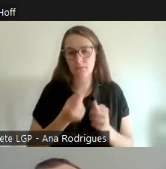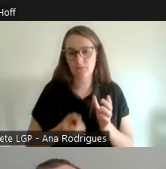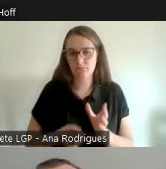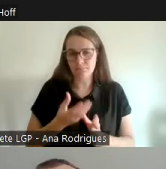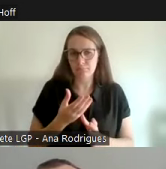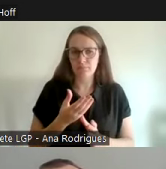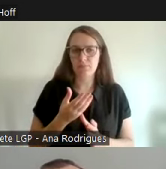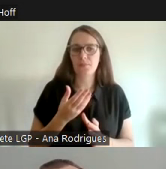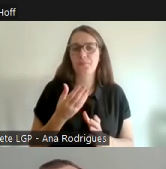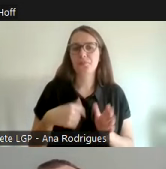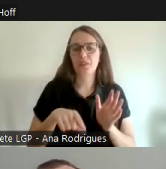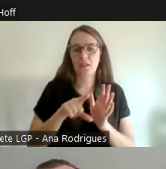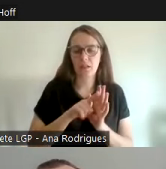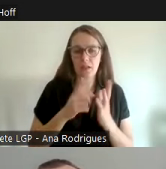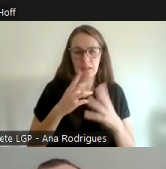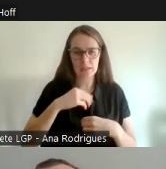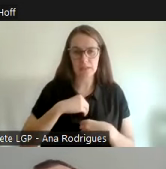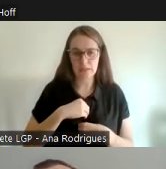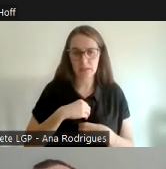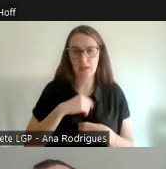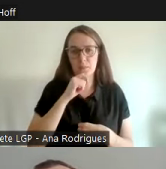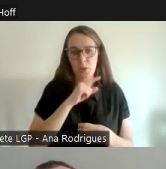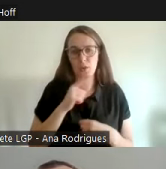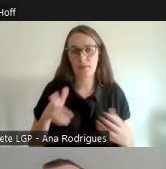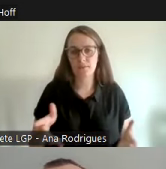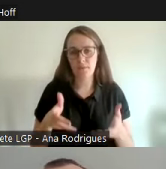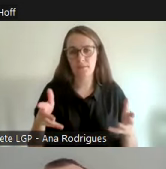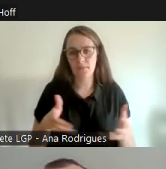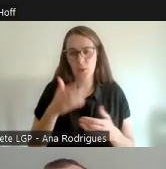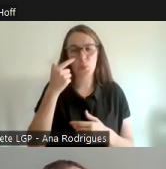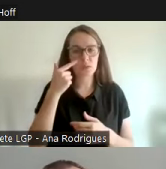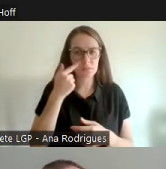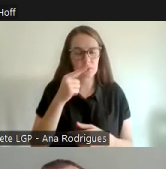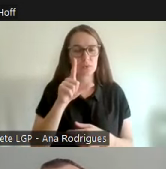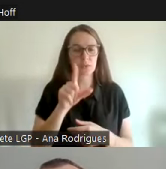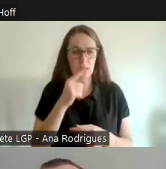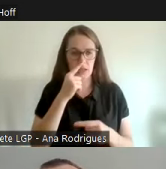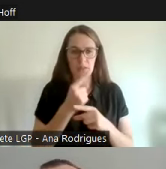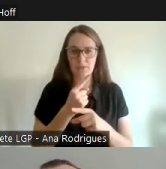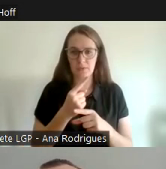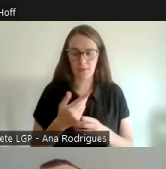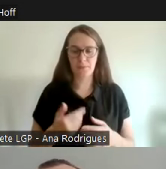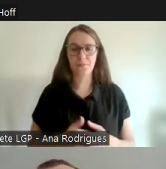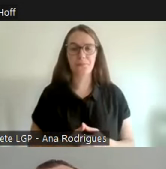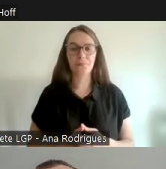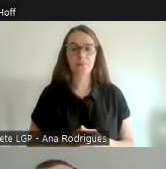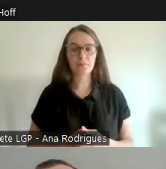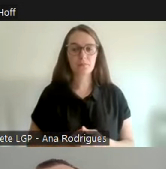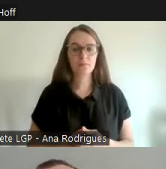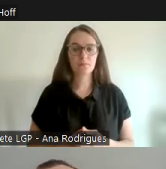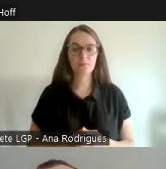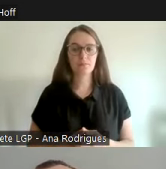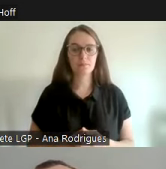the democratic awareness and the activity. So I think